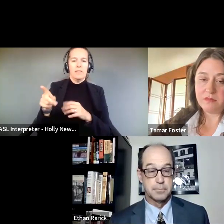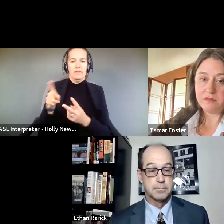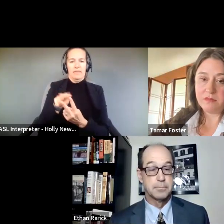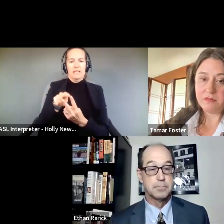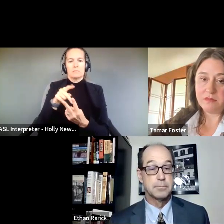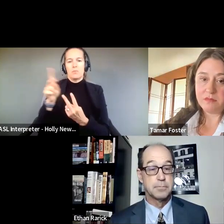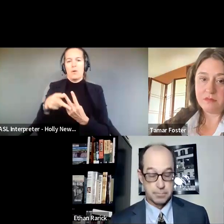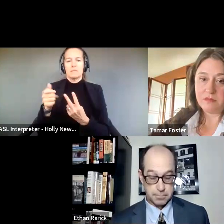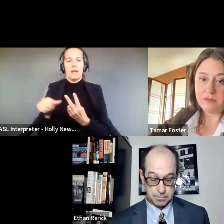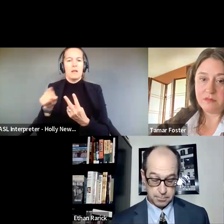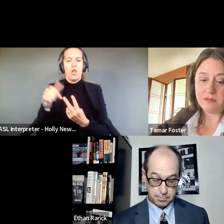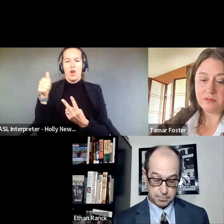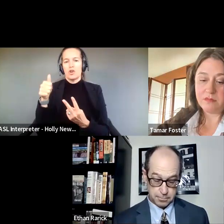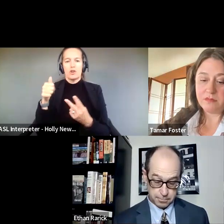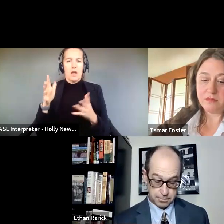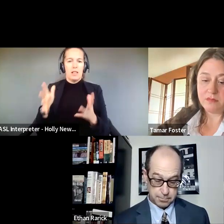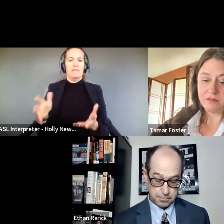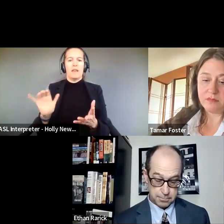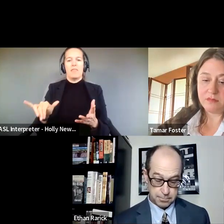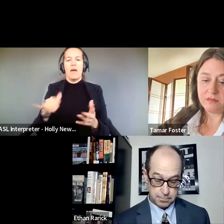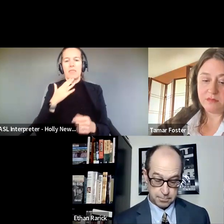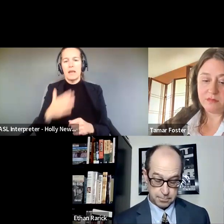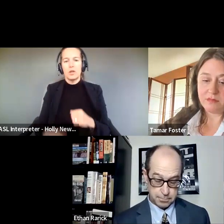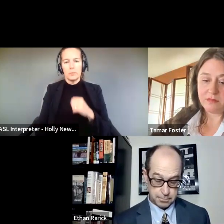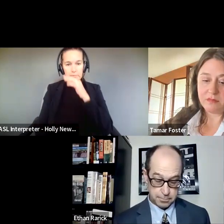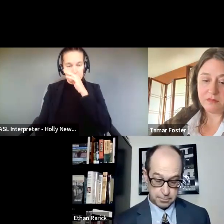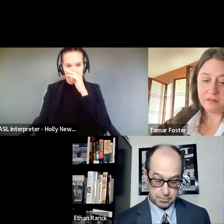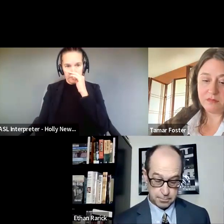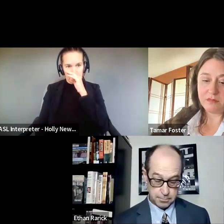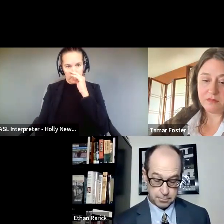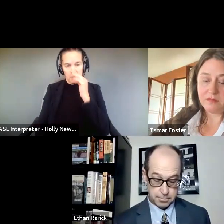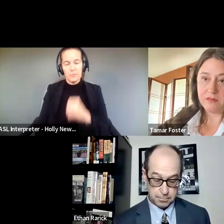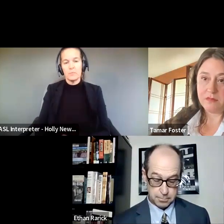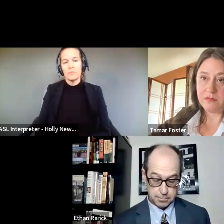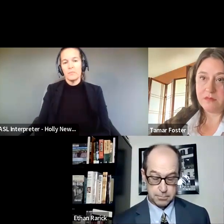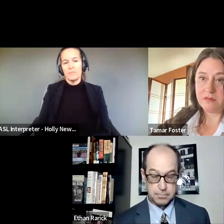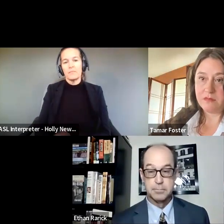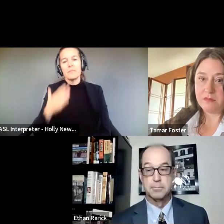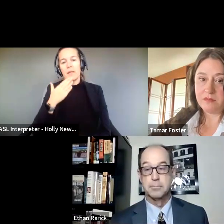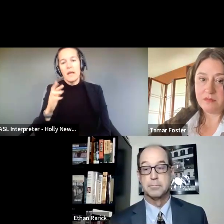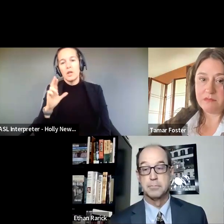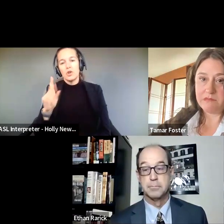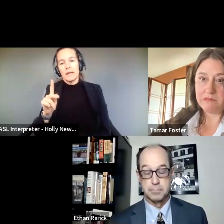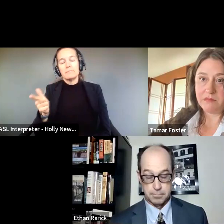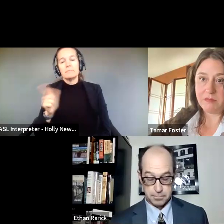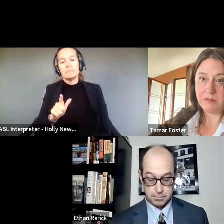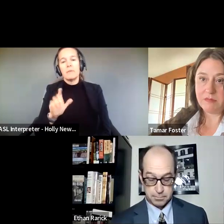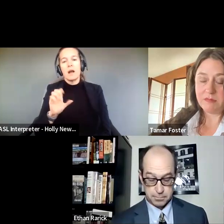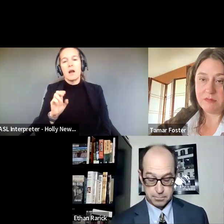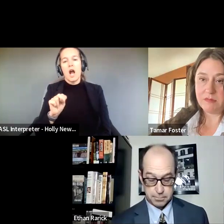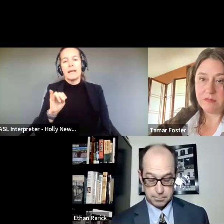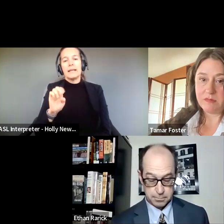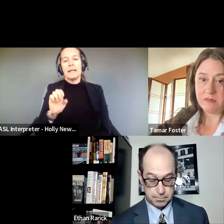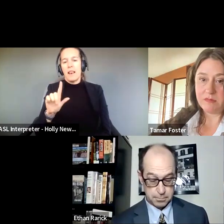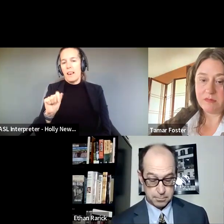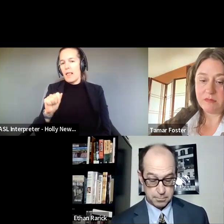things any longer, and I'll leave it at that. Thank you. Thank you, Rick. Next, we're moving on to Connie